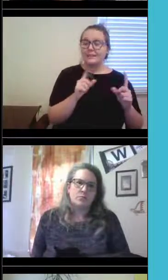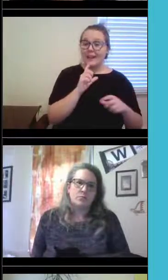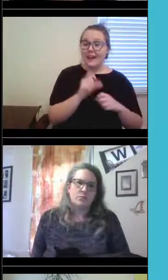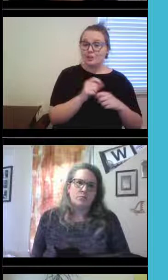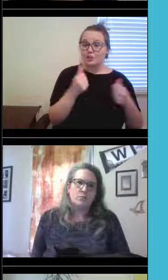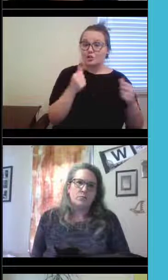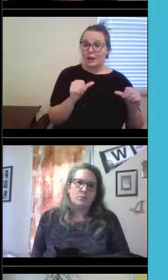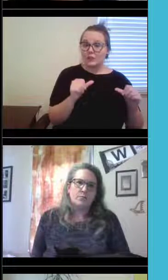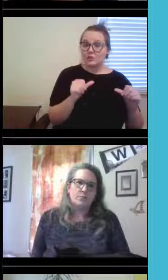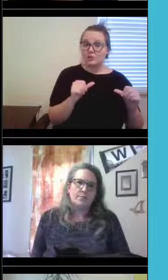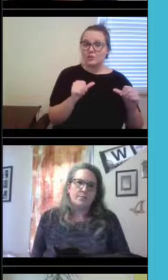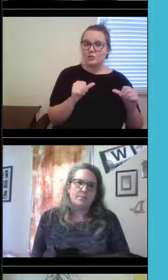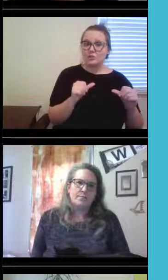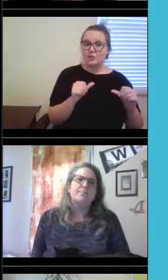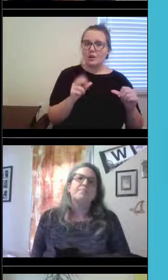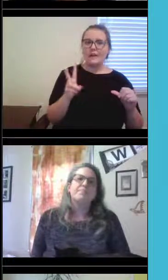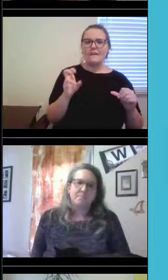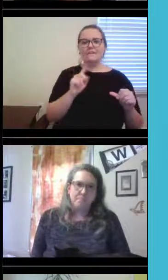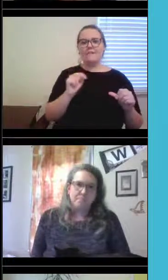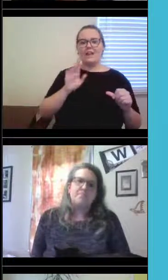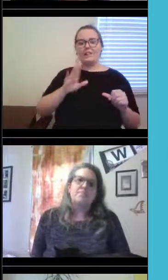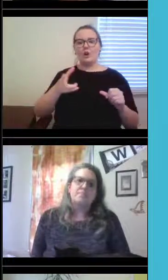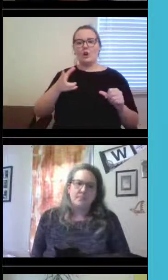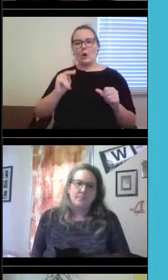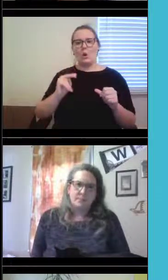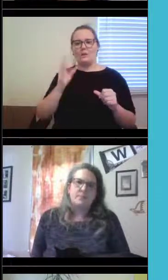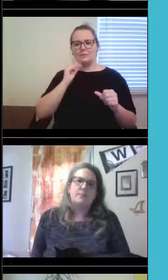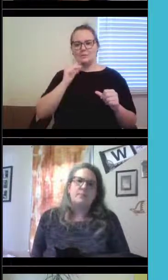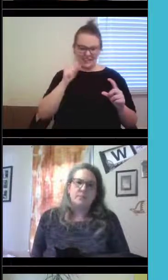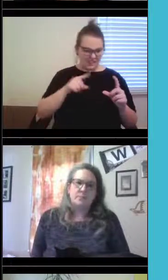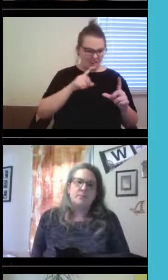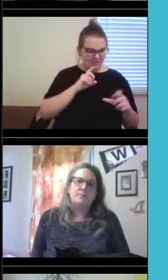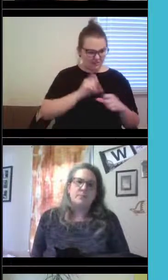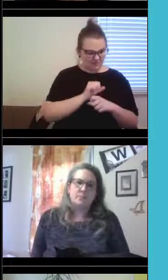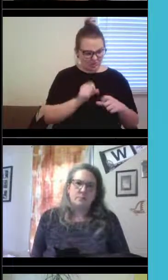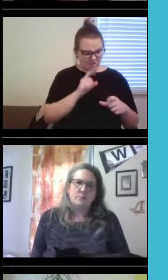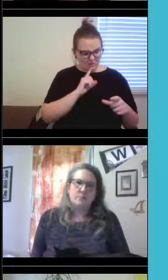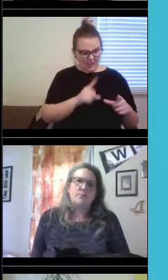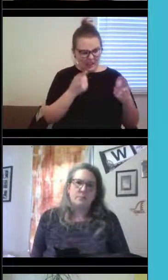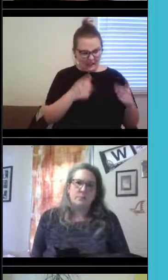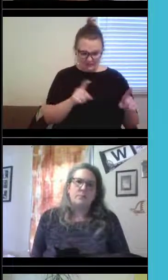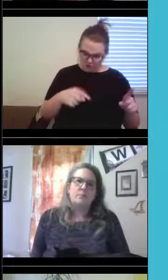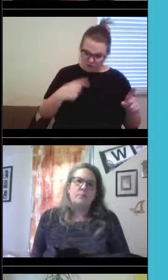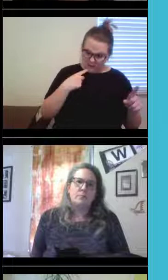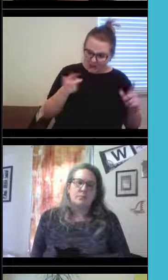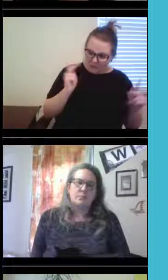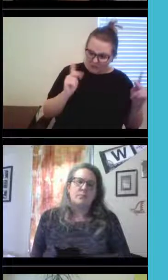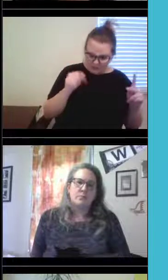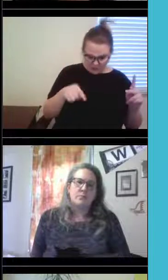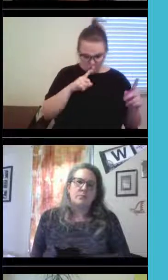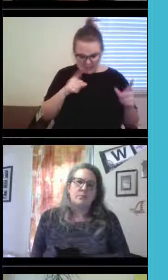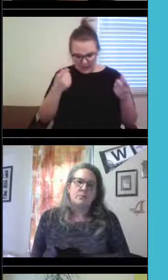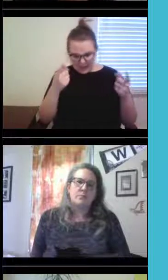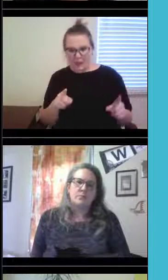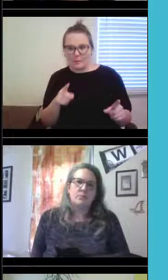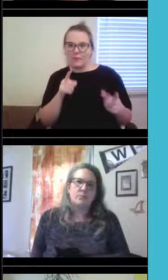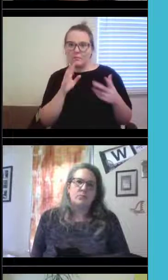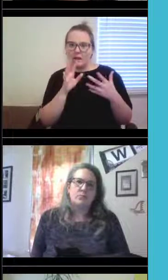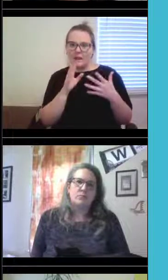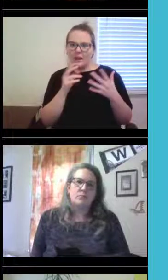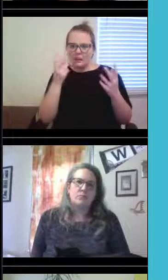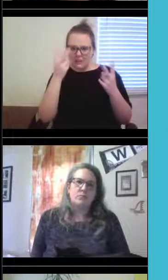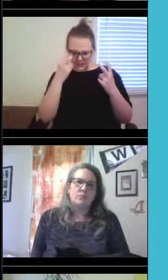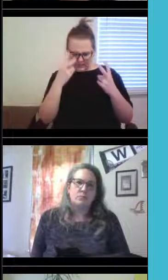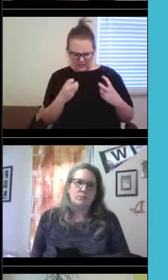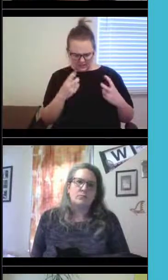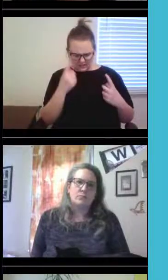try to vet their own experience. Is this a legitimate thing? And is this something that I can actually be telling others? And sometimes engage others around them. And do you